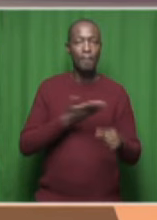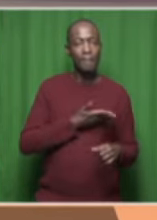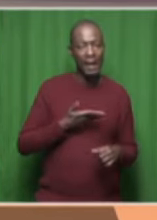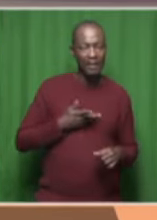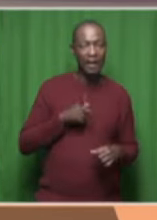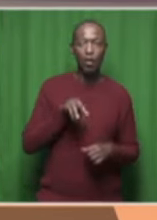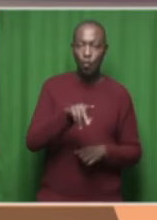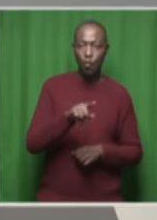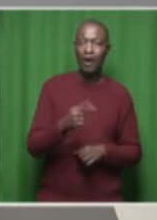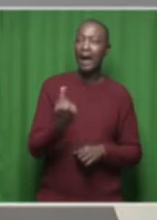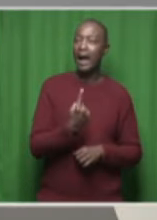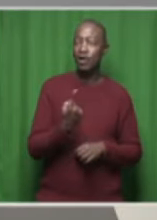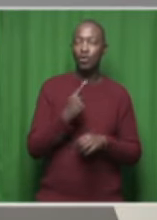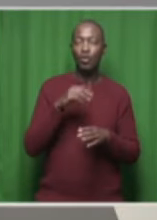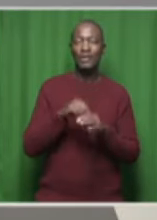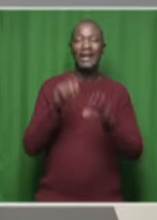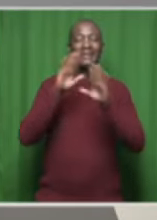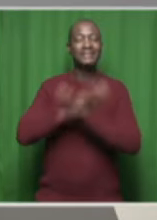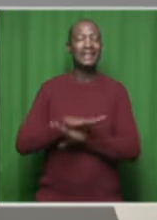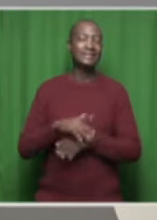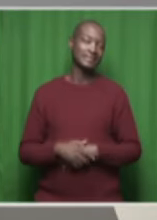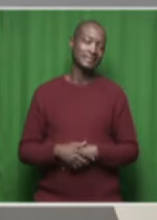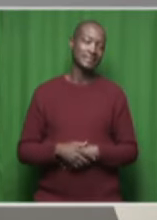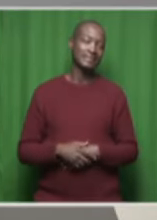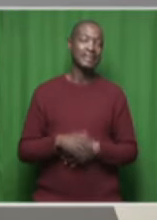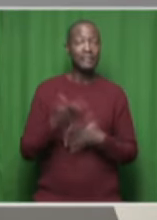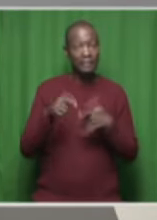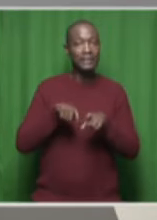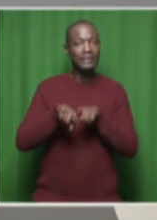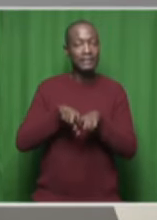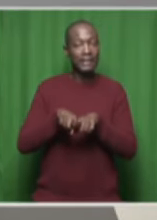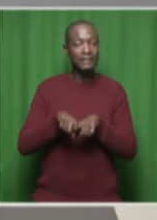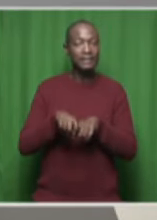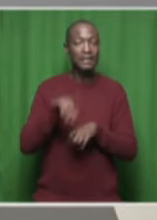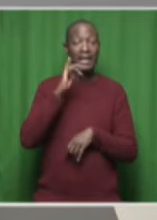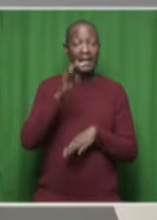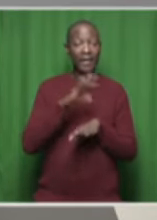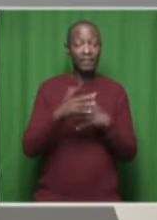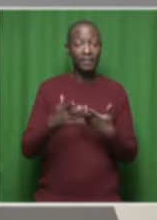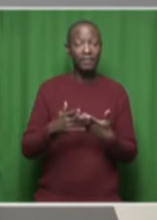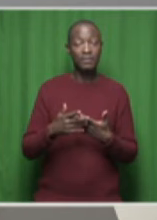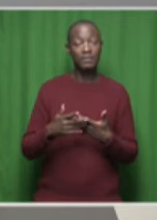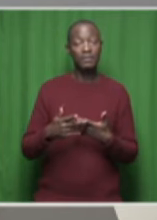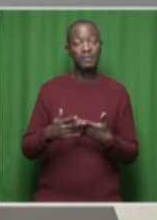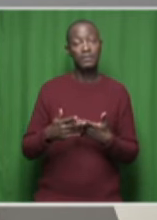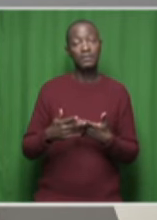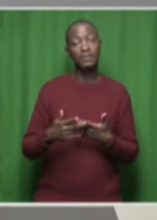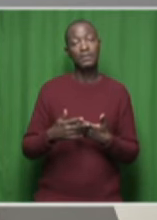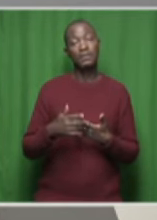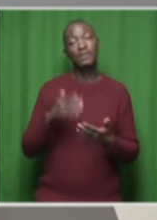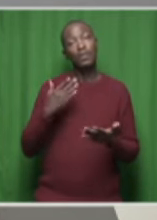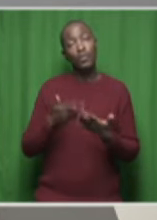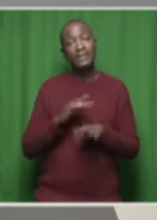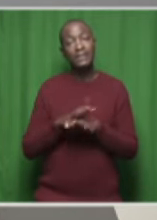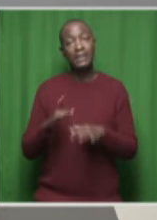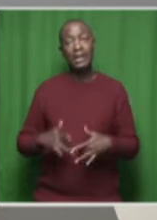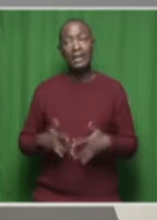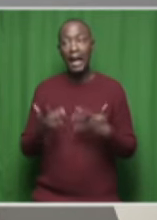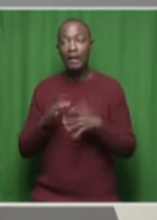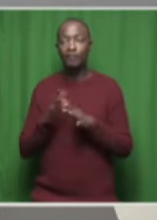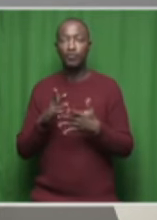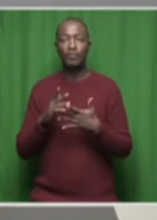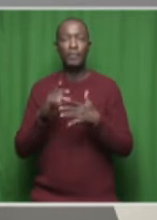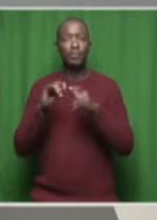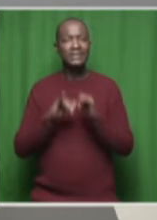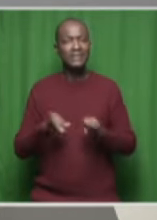night? It's a fundamentally important test, how safe we feel in South Africa. And whether the state takes the lives of people